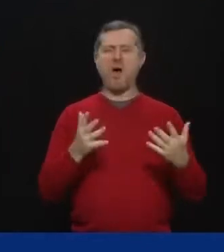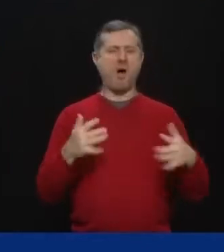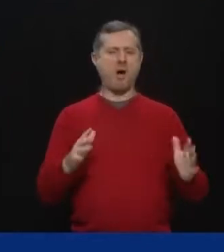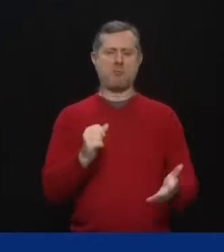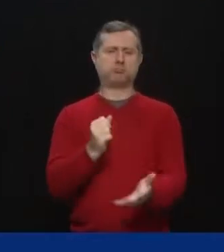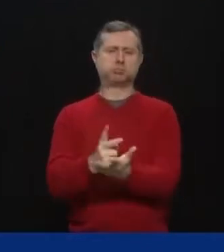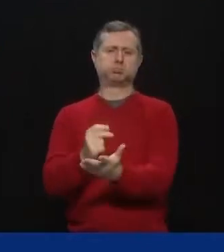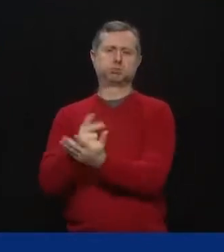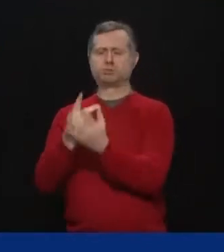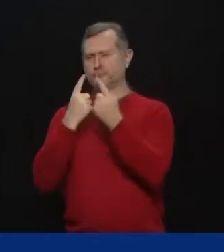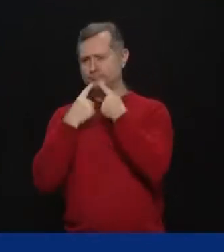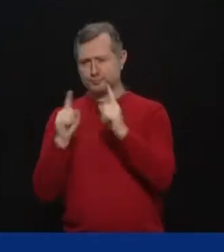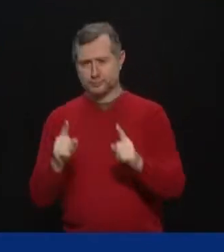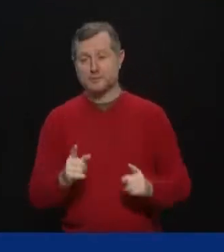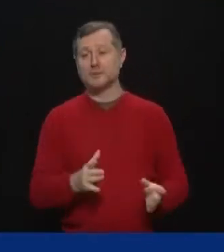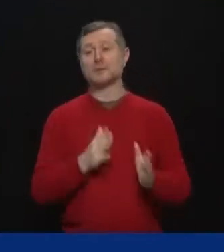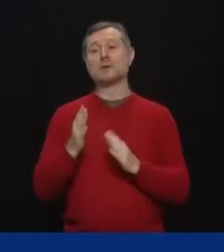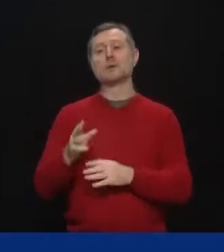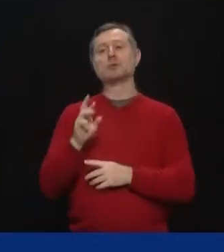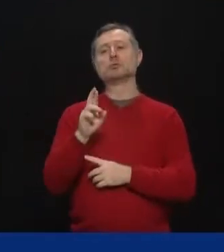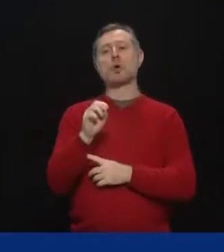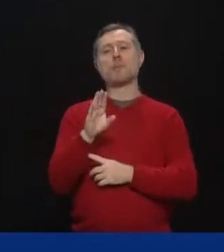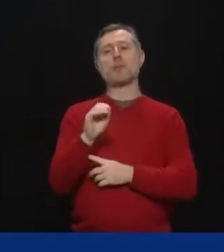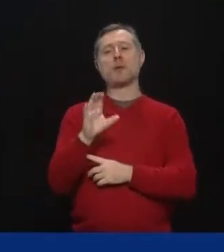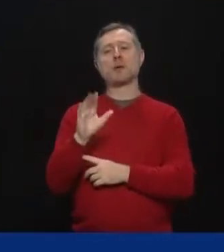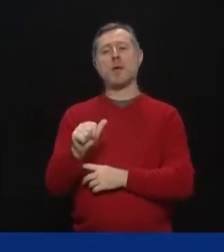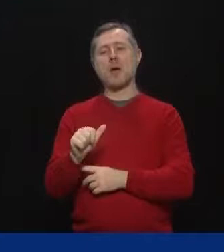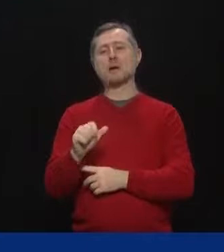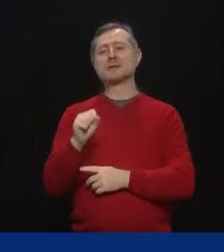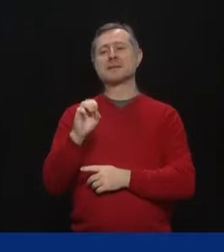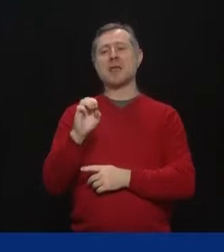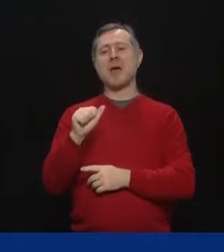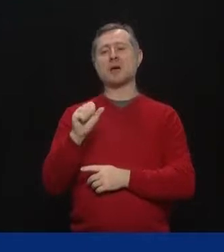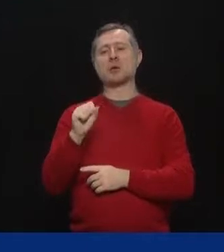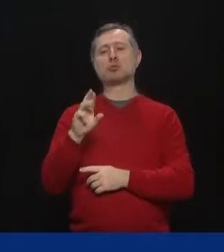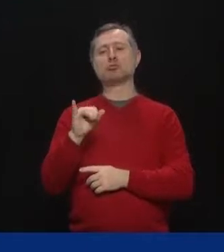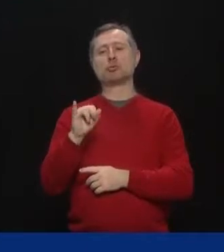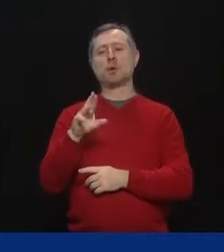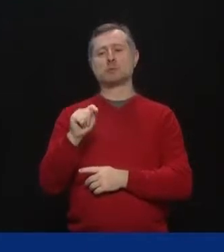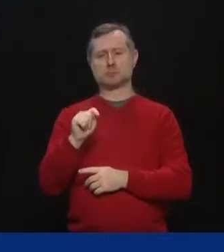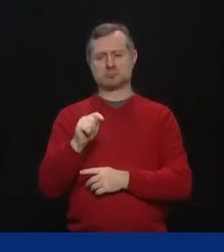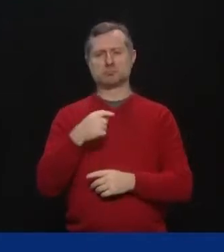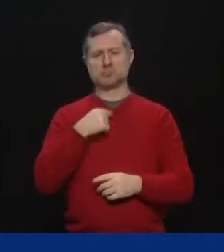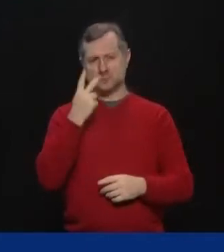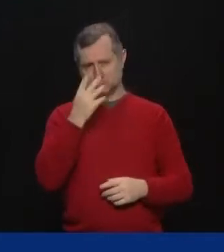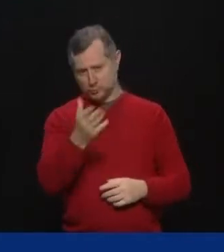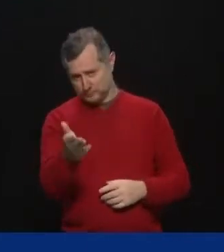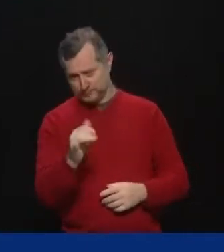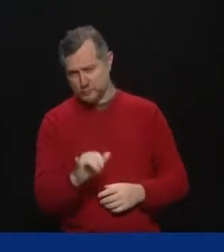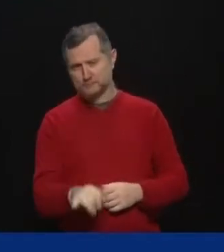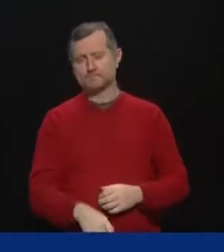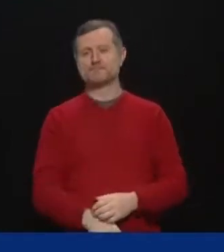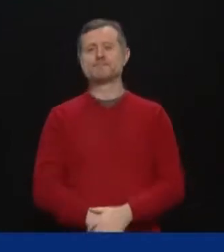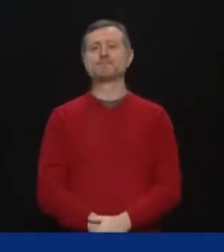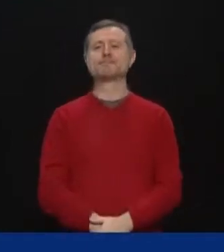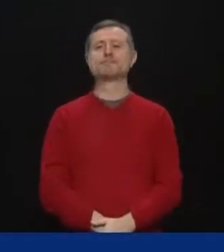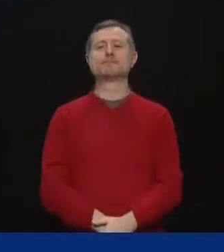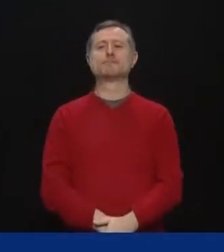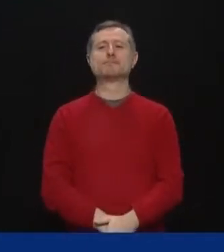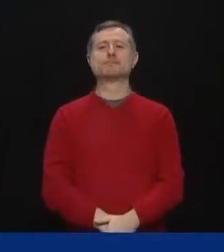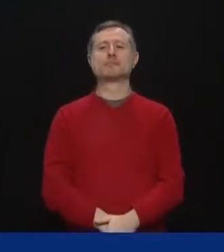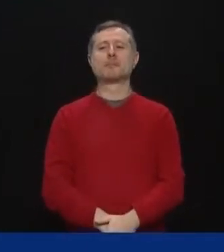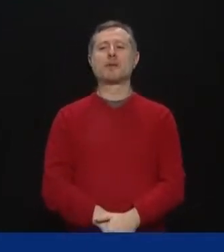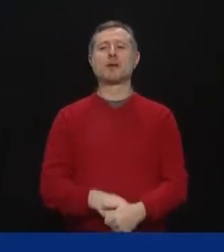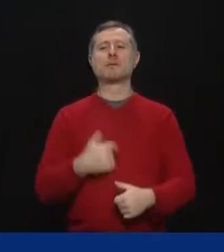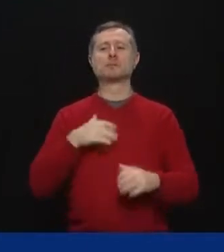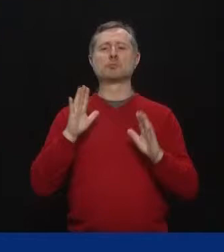And Rebecca C. right here, I see her always arrive. This is Okay, really and our great leader from this